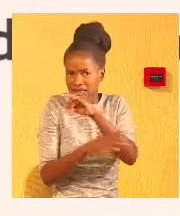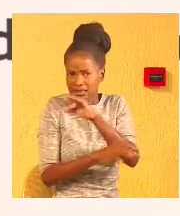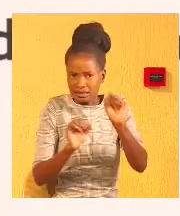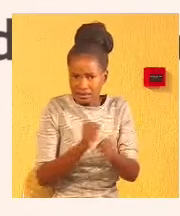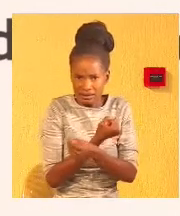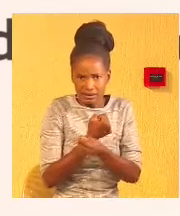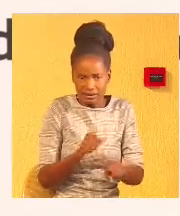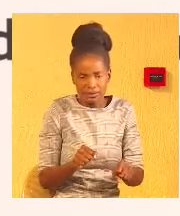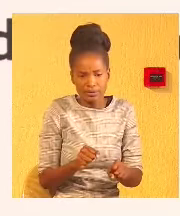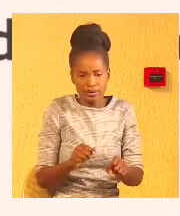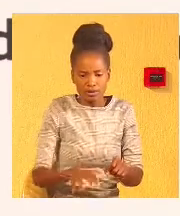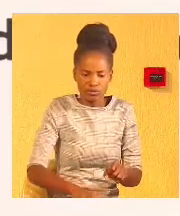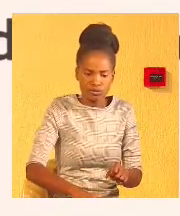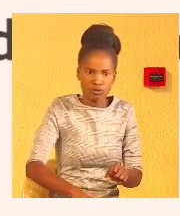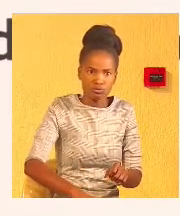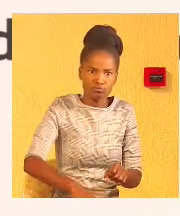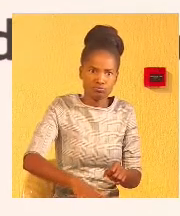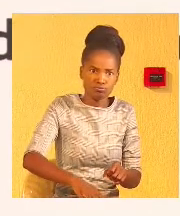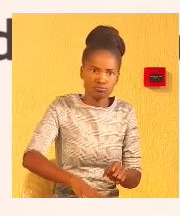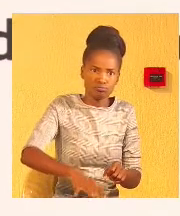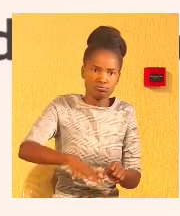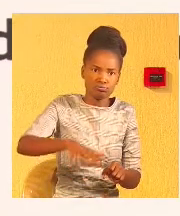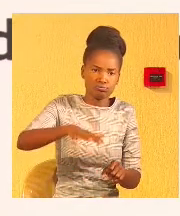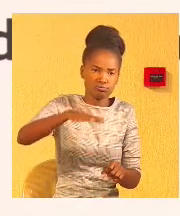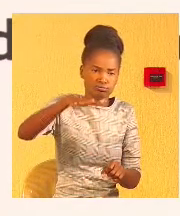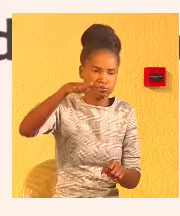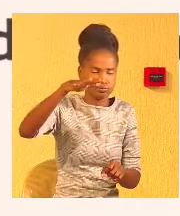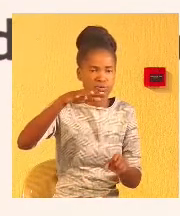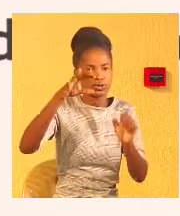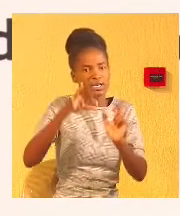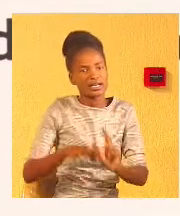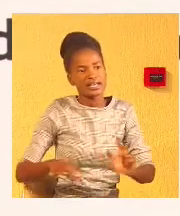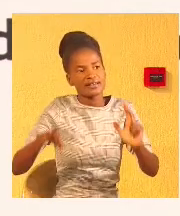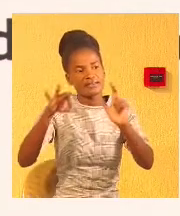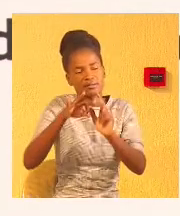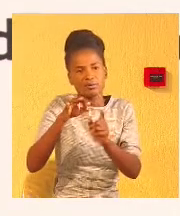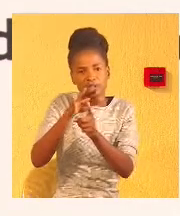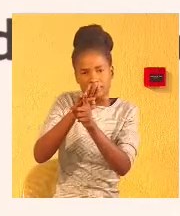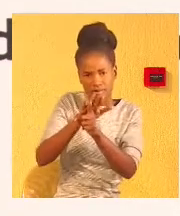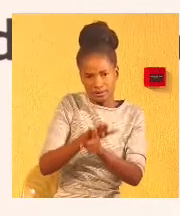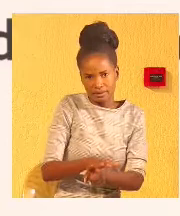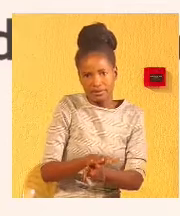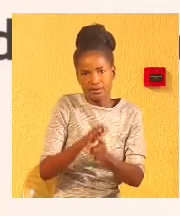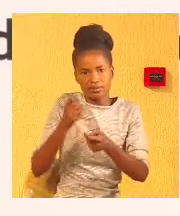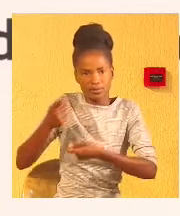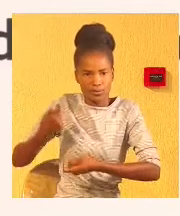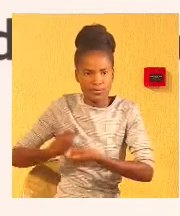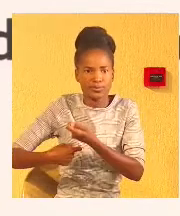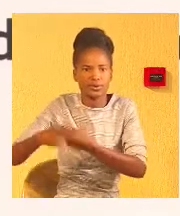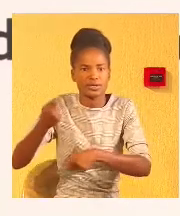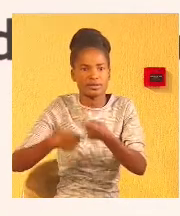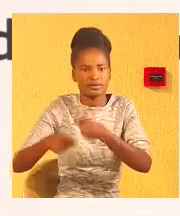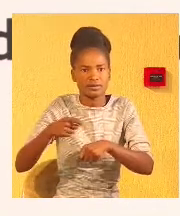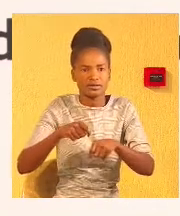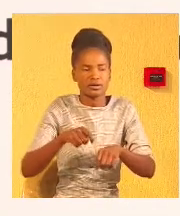long period to become slaughter ready. So farmers were mostly relying on selling winners